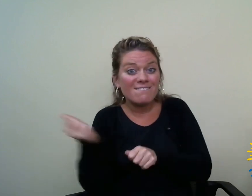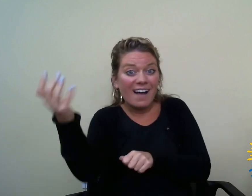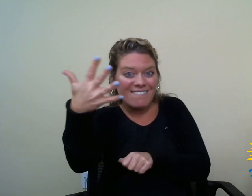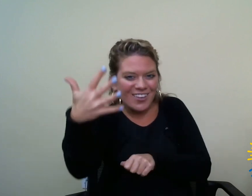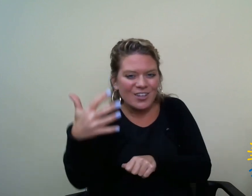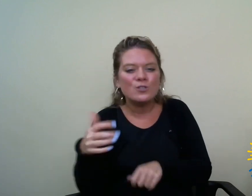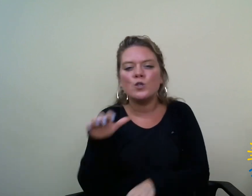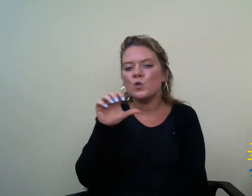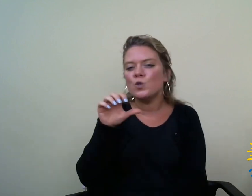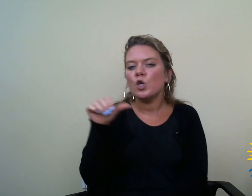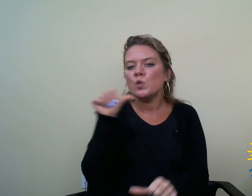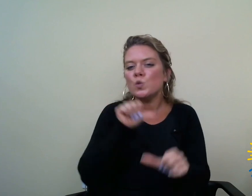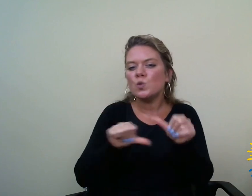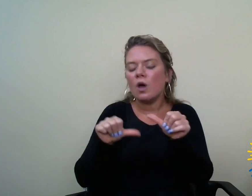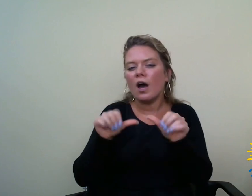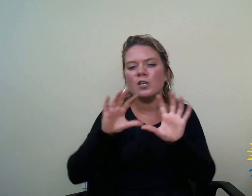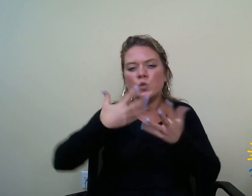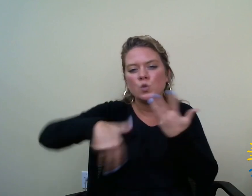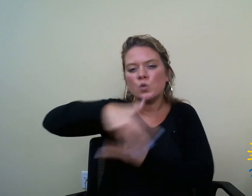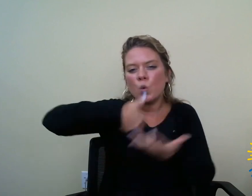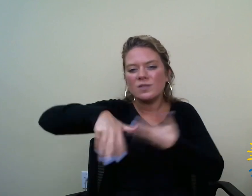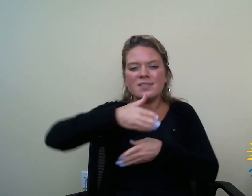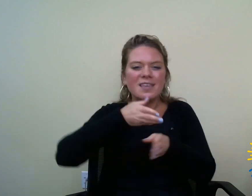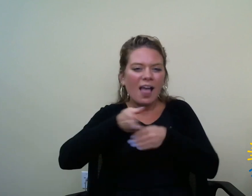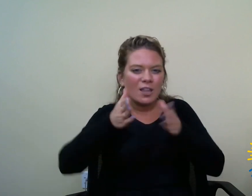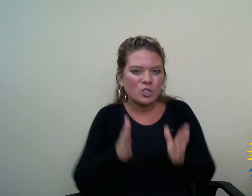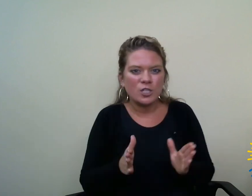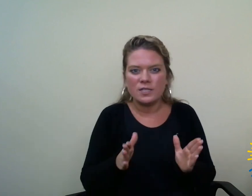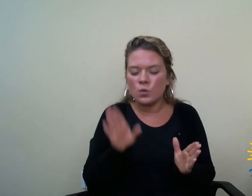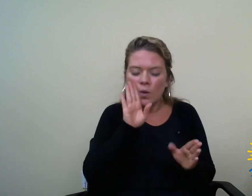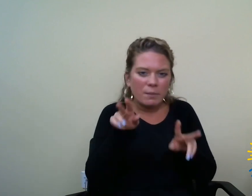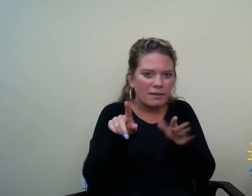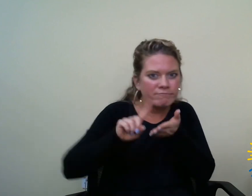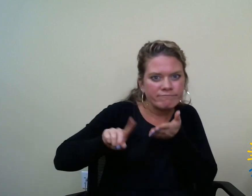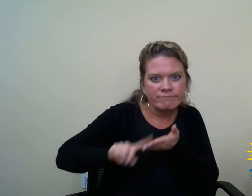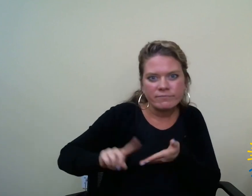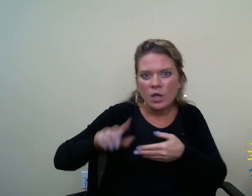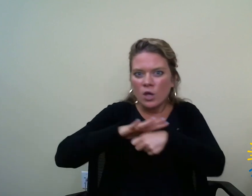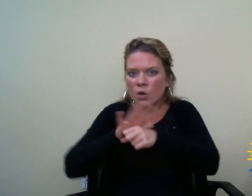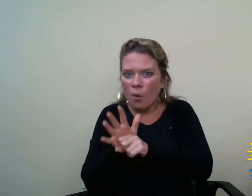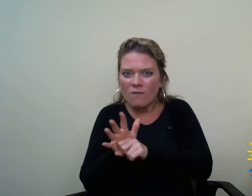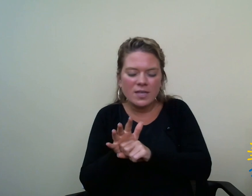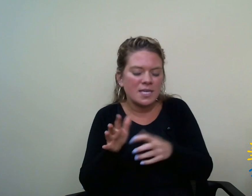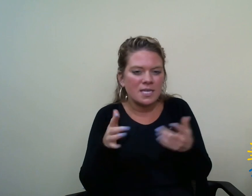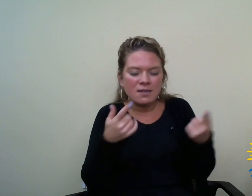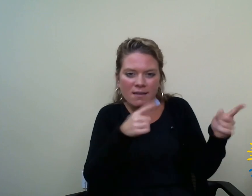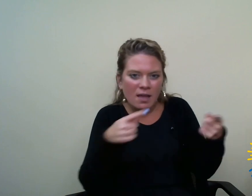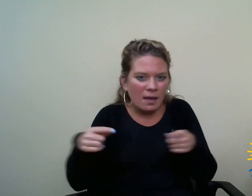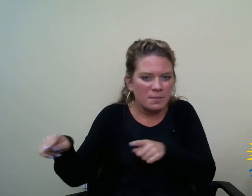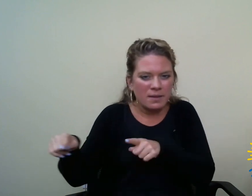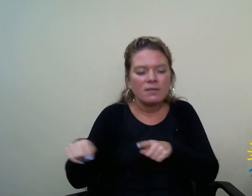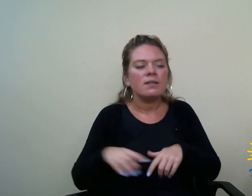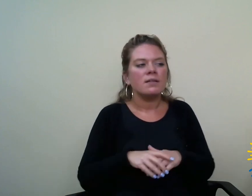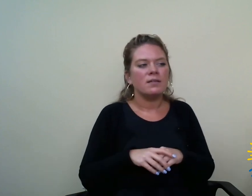like a field day just going through like the whole COVID phenomenon and being able to look at like, these are where the missteps happened, this is where this happened, this is where that happened. A bigger